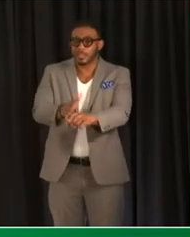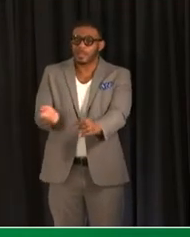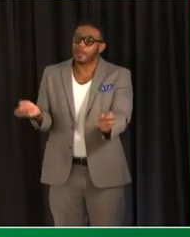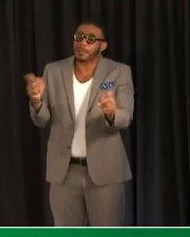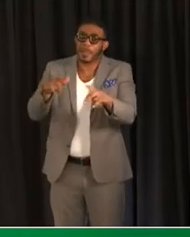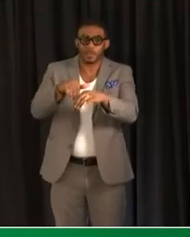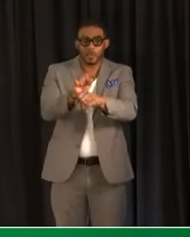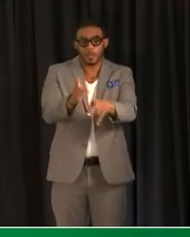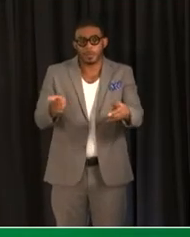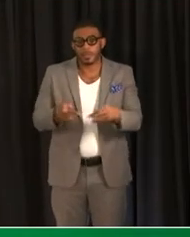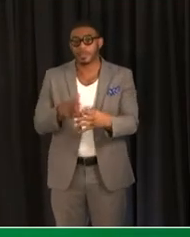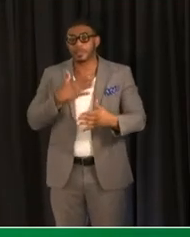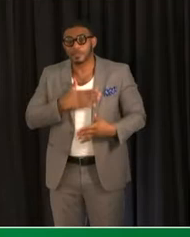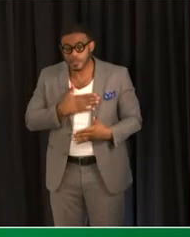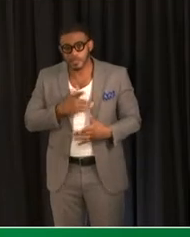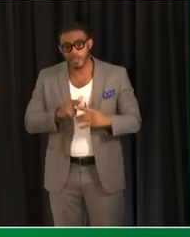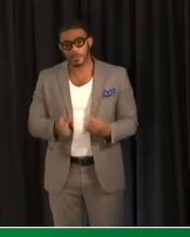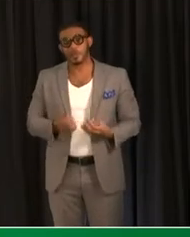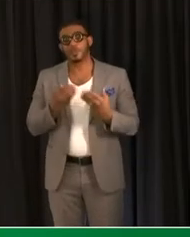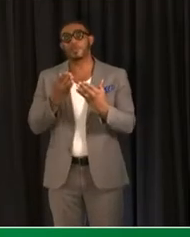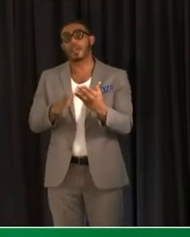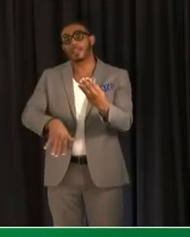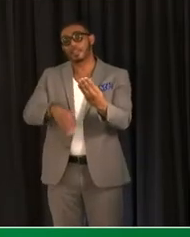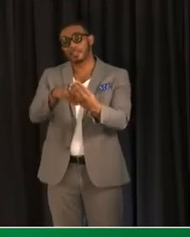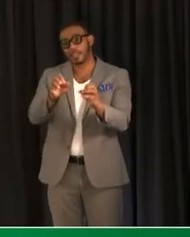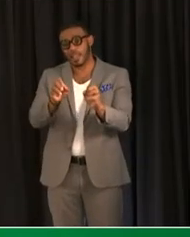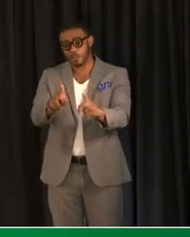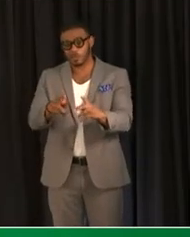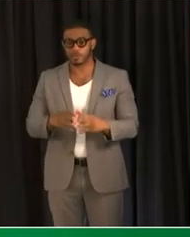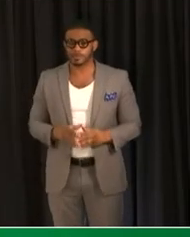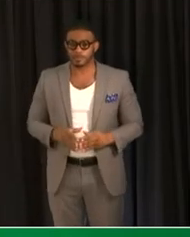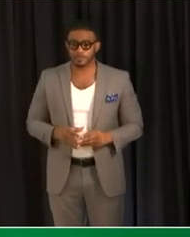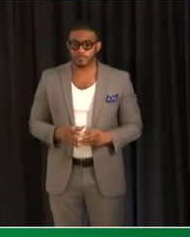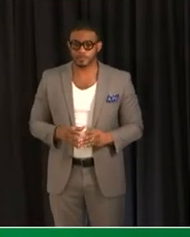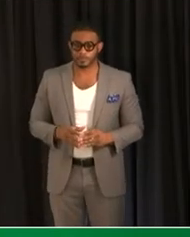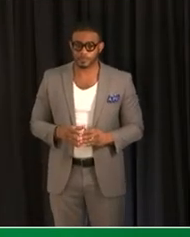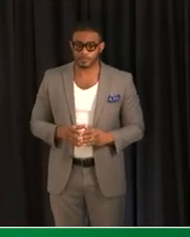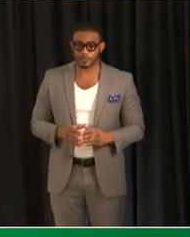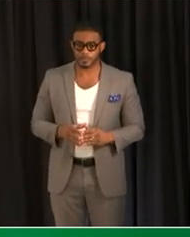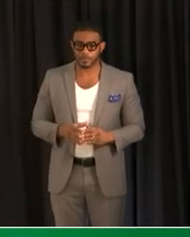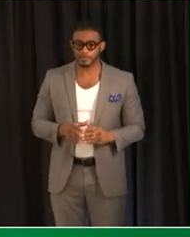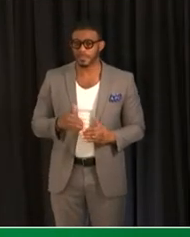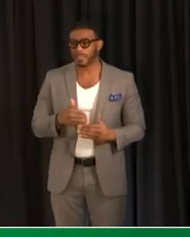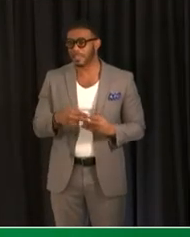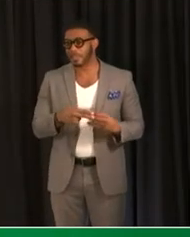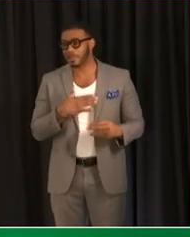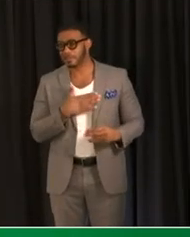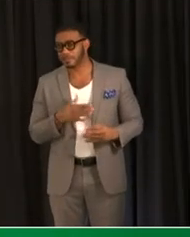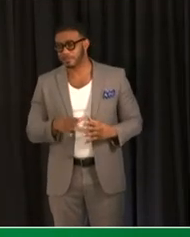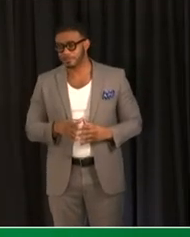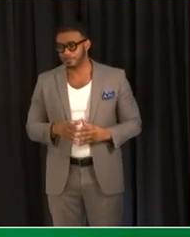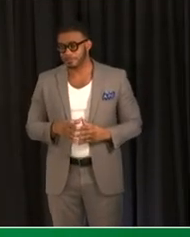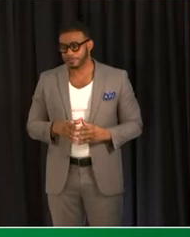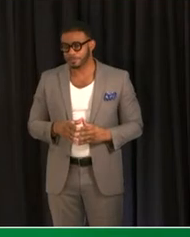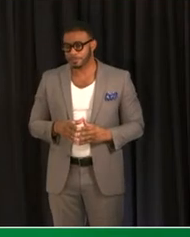fold and back into the workplace as we provide additional opportunities. We can go to the next